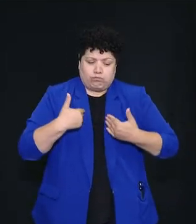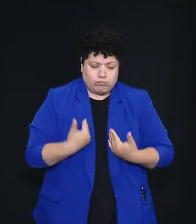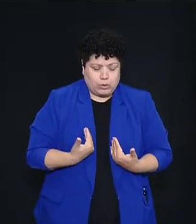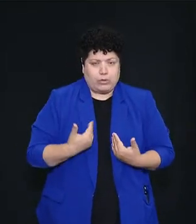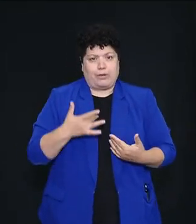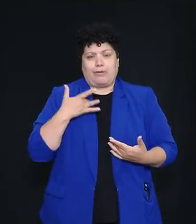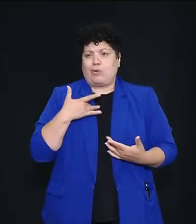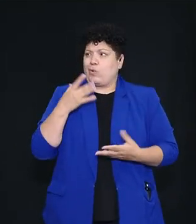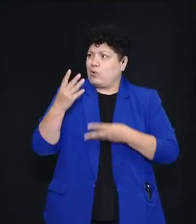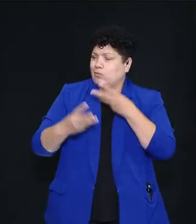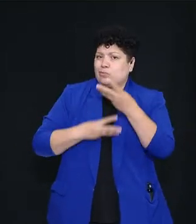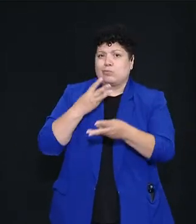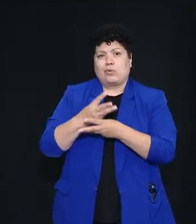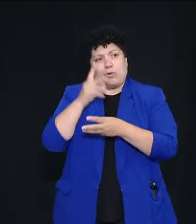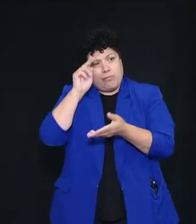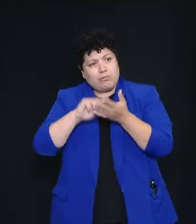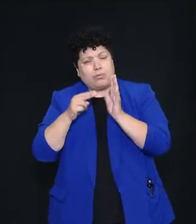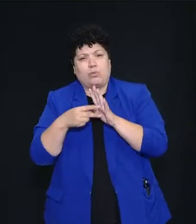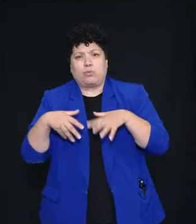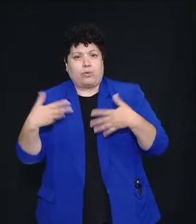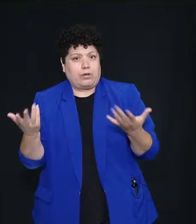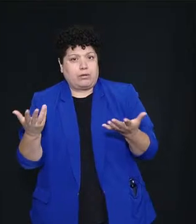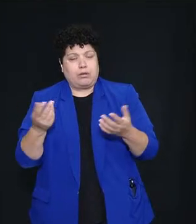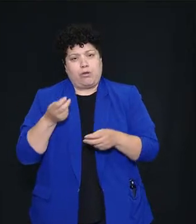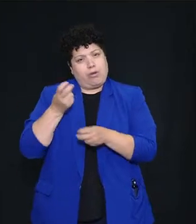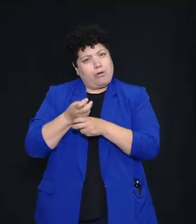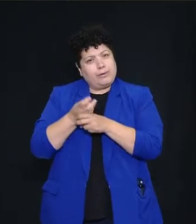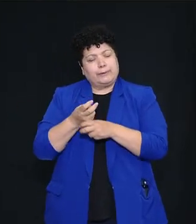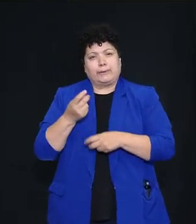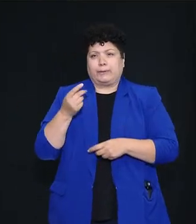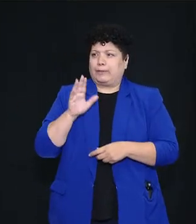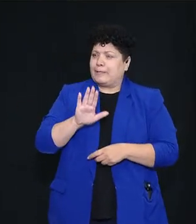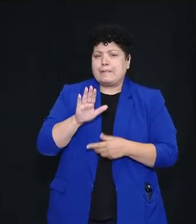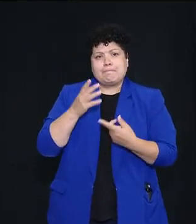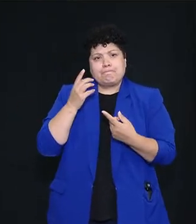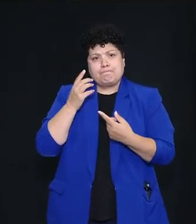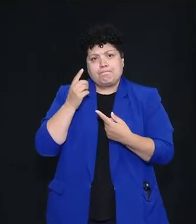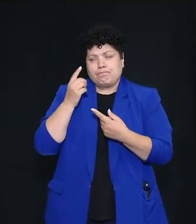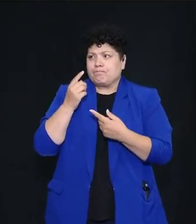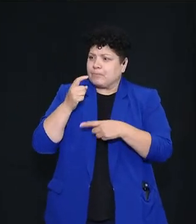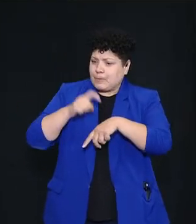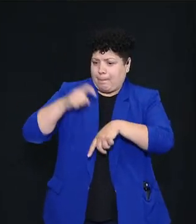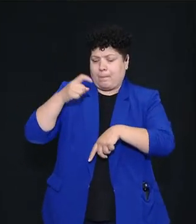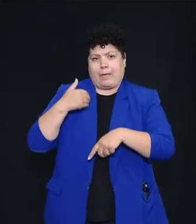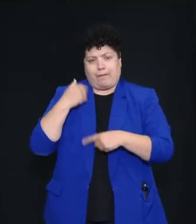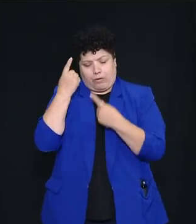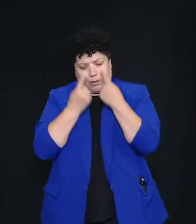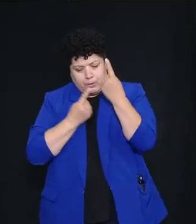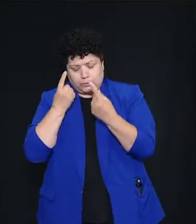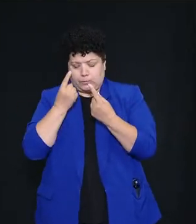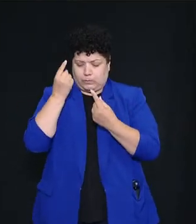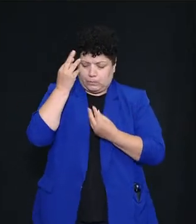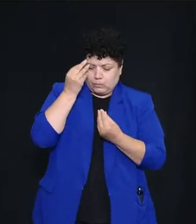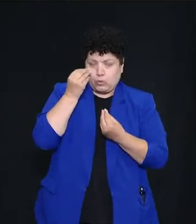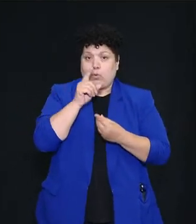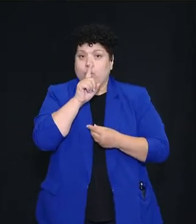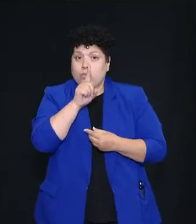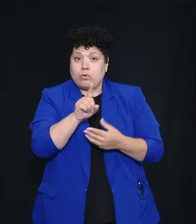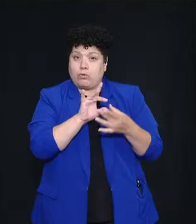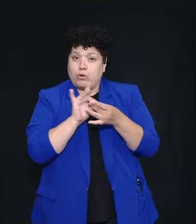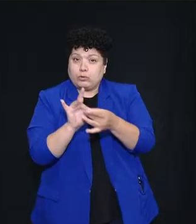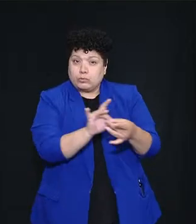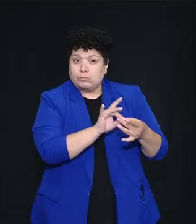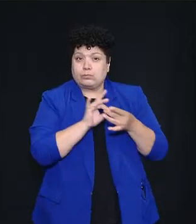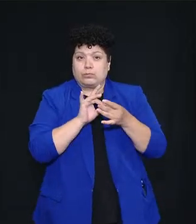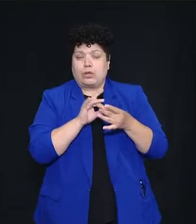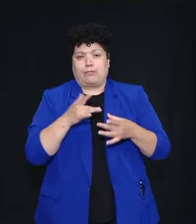a society that finds it hard to recover the taste for contemplation, authentic relationships, and the mystique